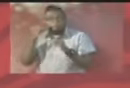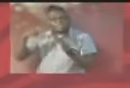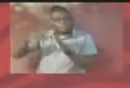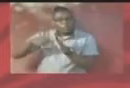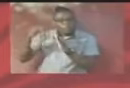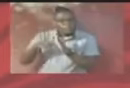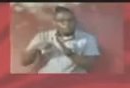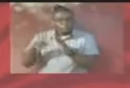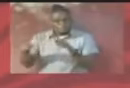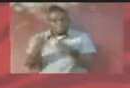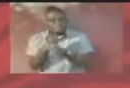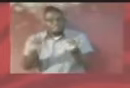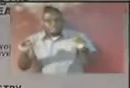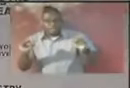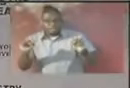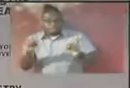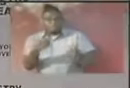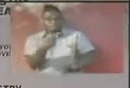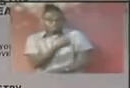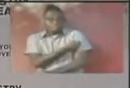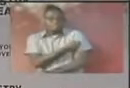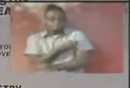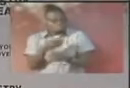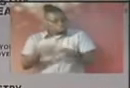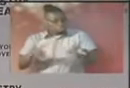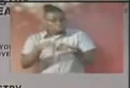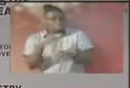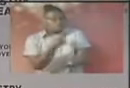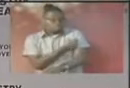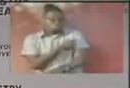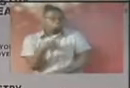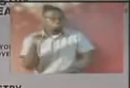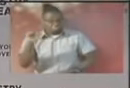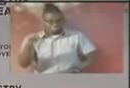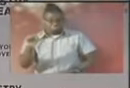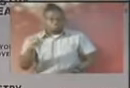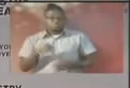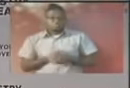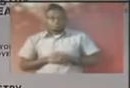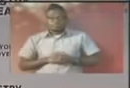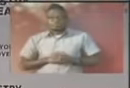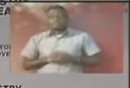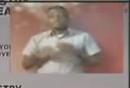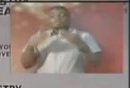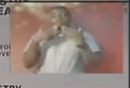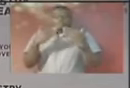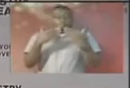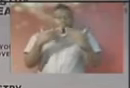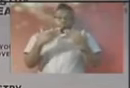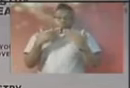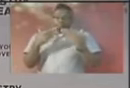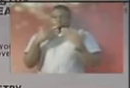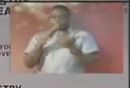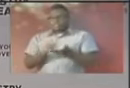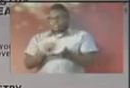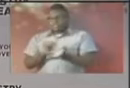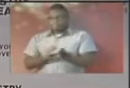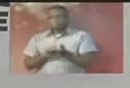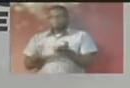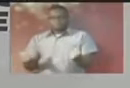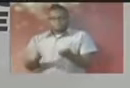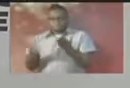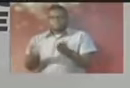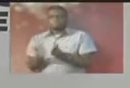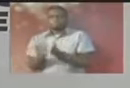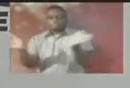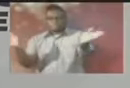vaccinated. Thank you. And thank you, Nurse Ramlagan, for your testimony and encouragement. We now go